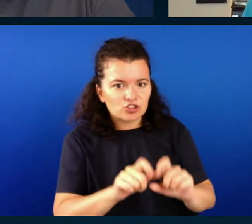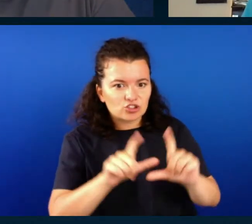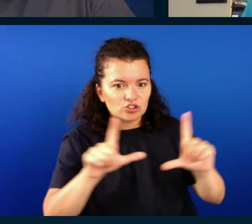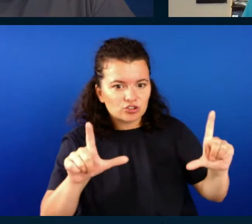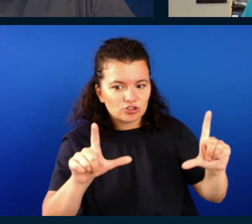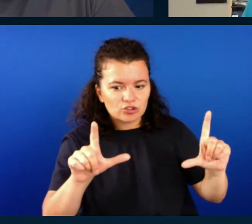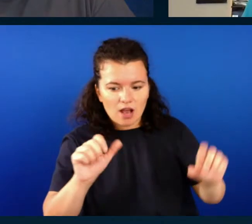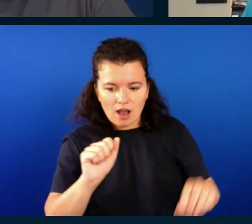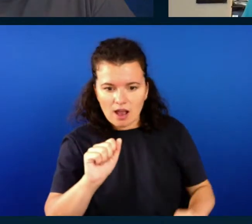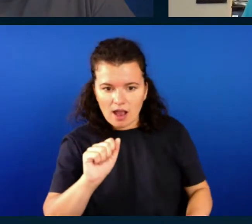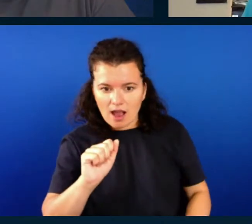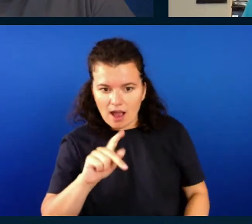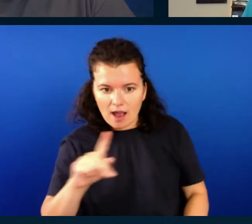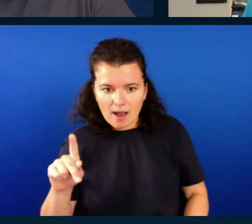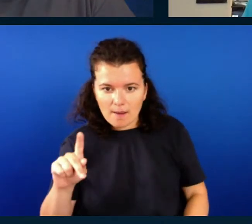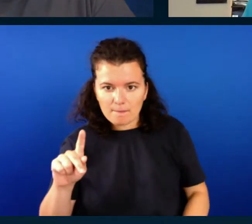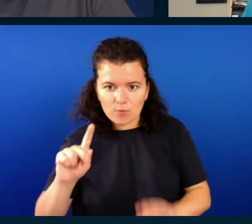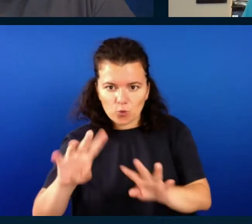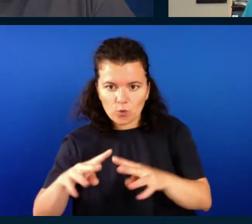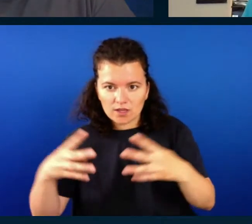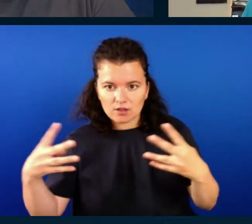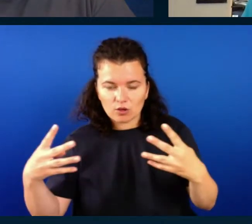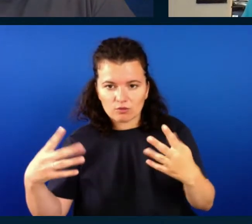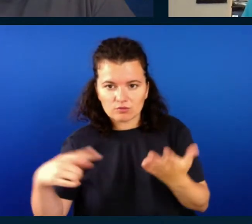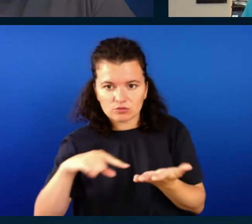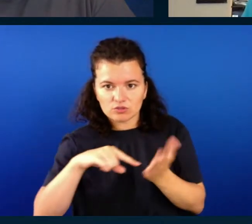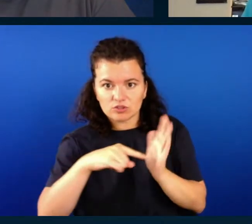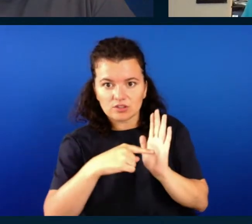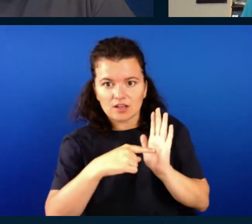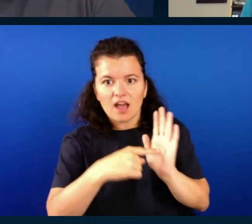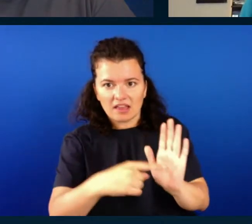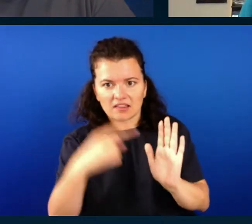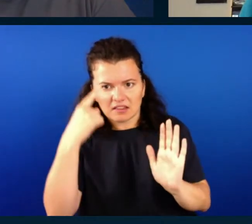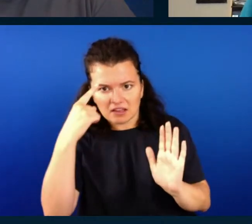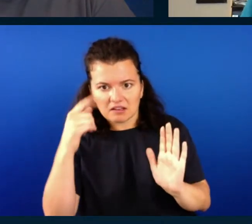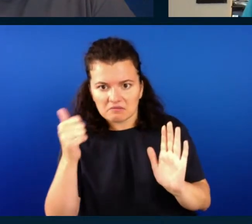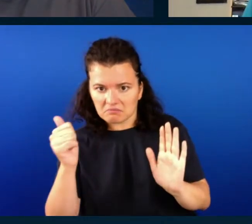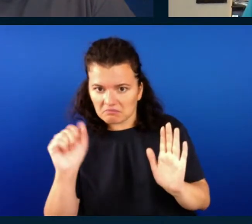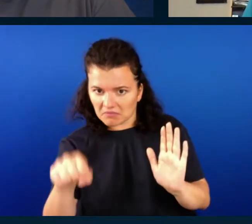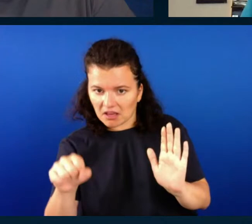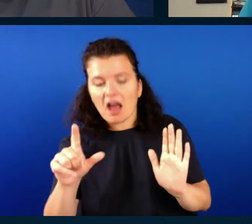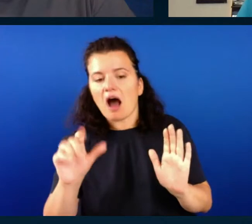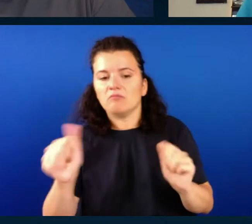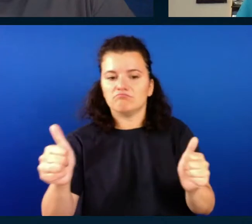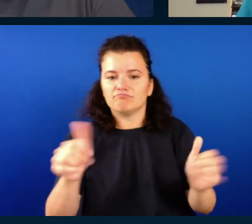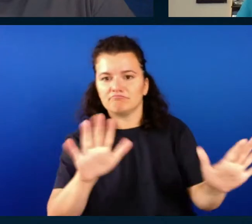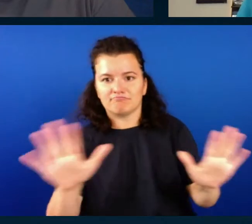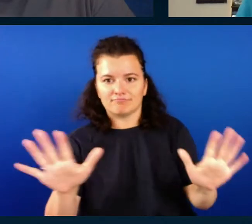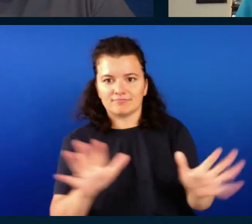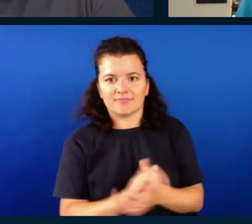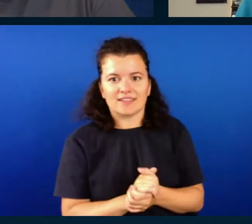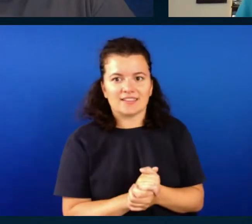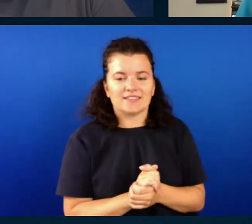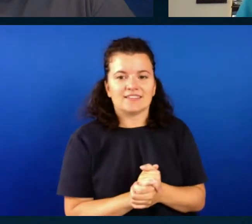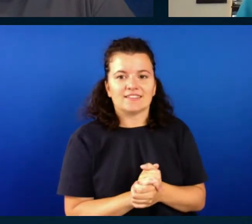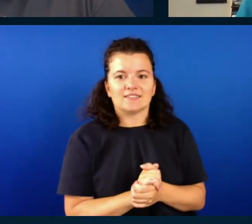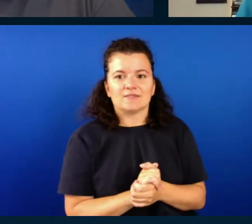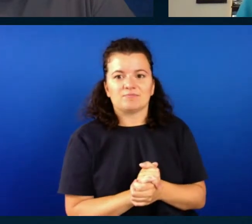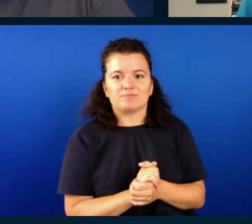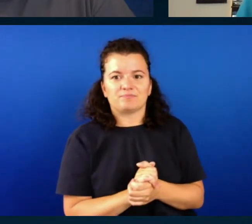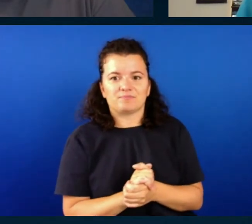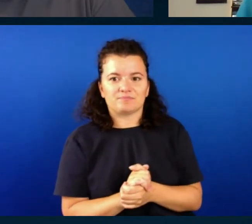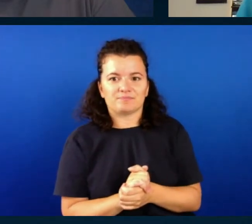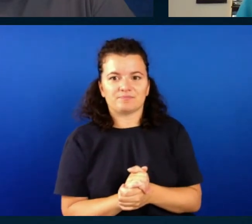application window. I think I can share that. Cool. All right. This is slightly derpy, but I'm actually, let me see if I